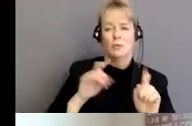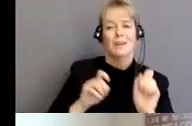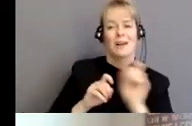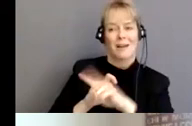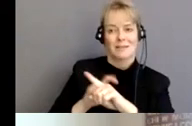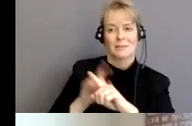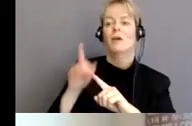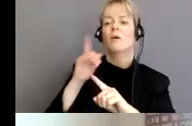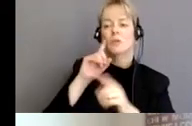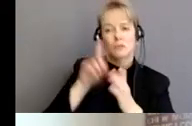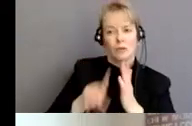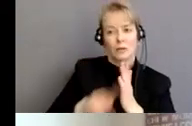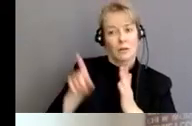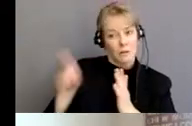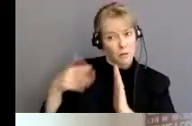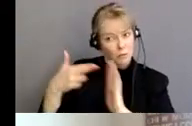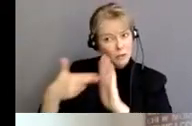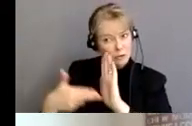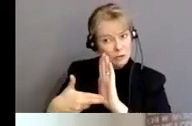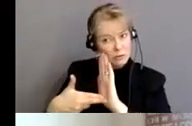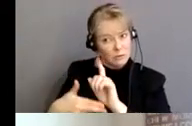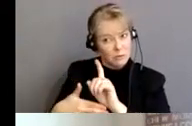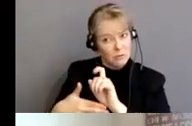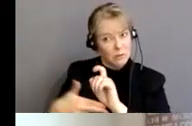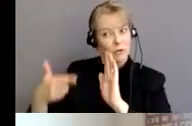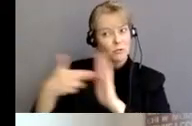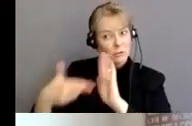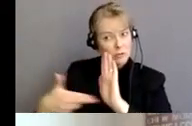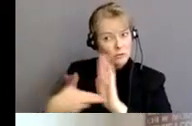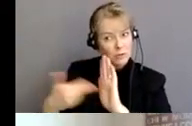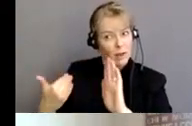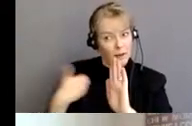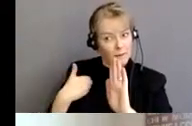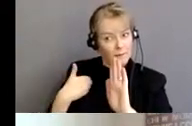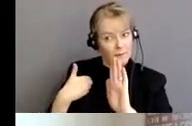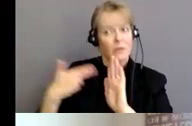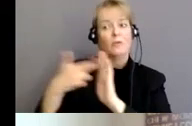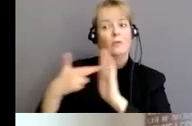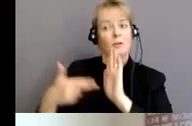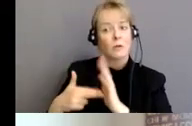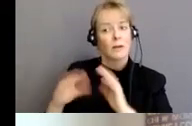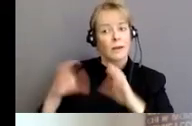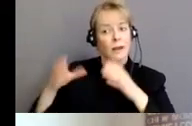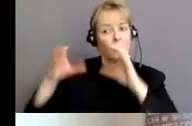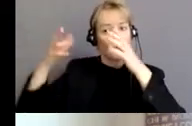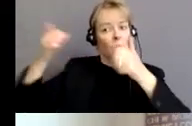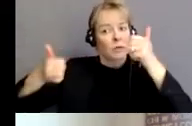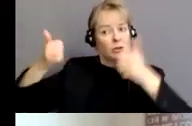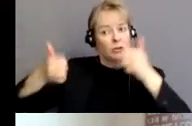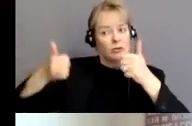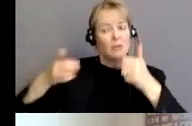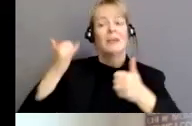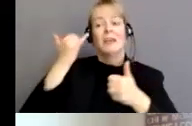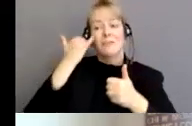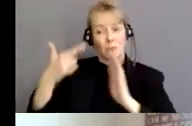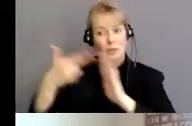registered. You want to check their registration. You want to find out their registration category, because then that tells you what qualifications they